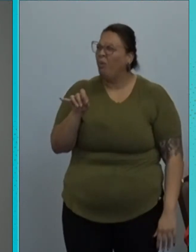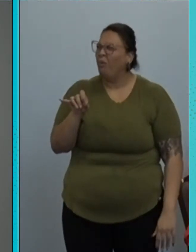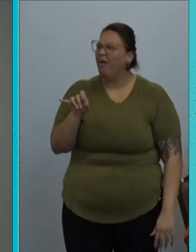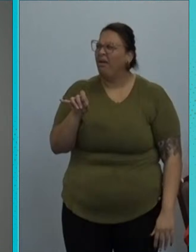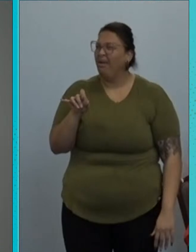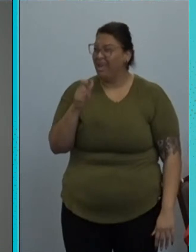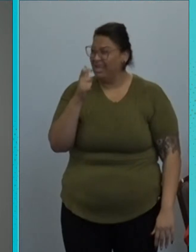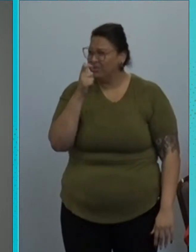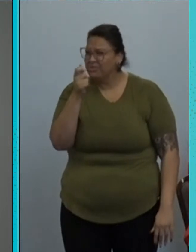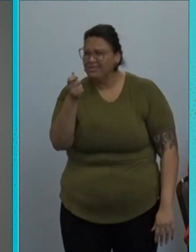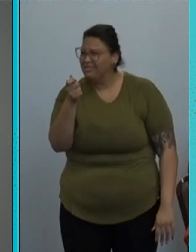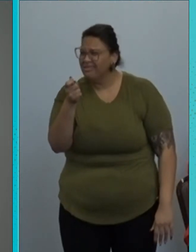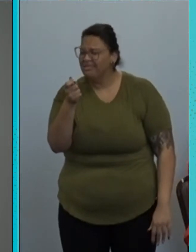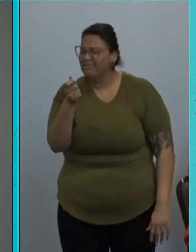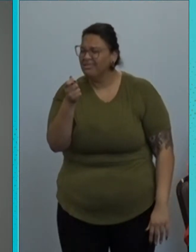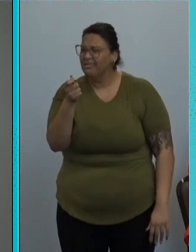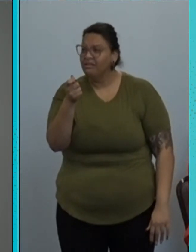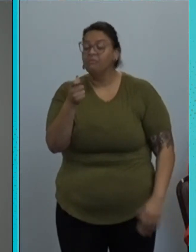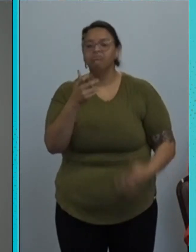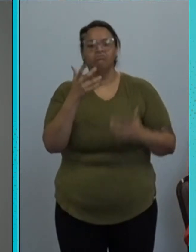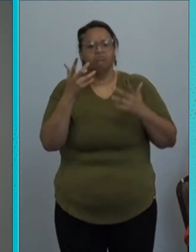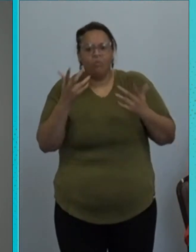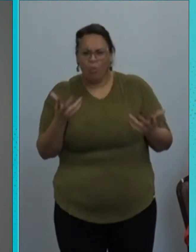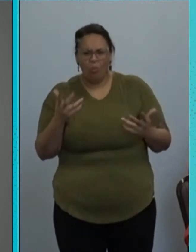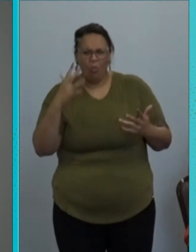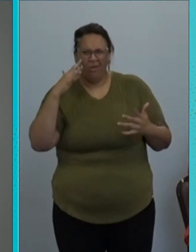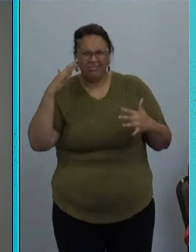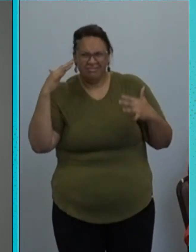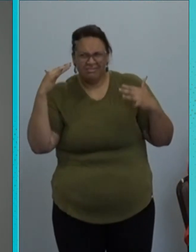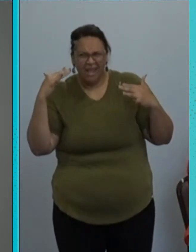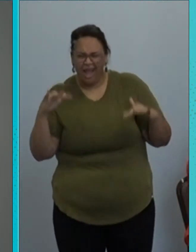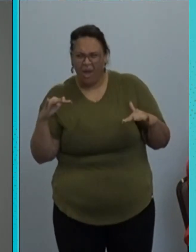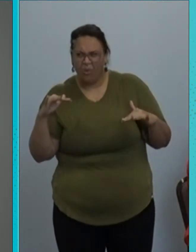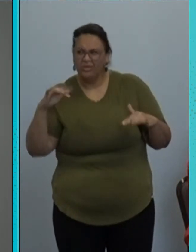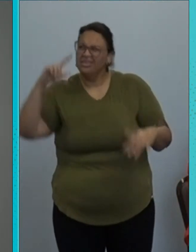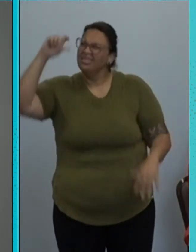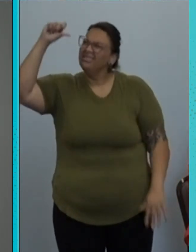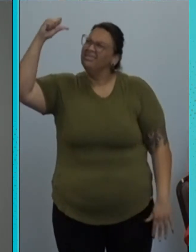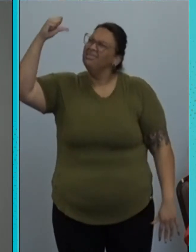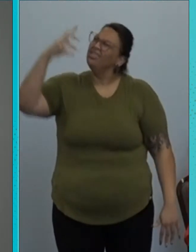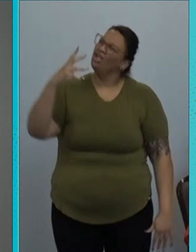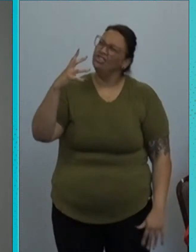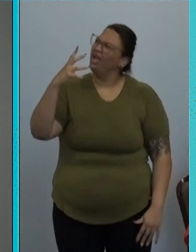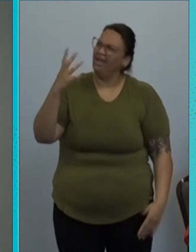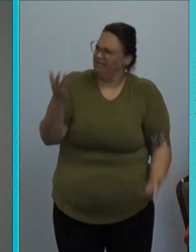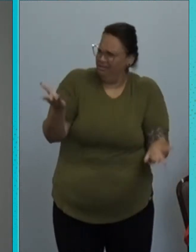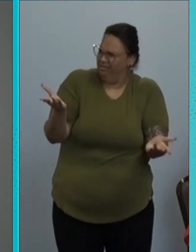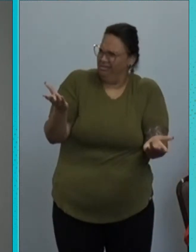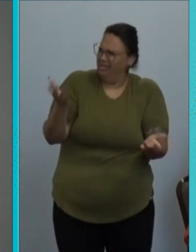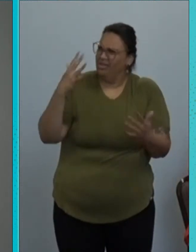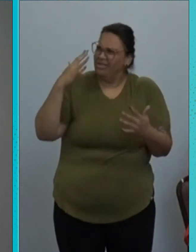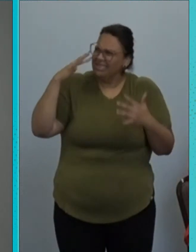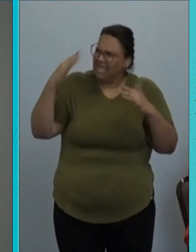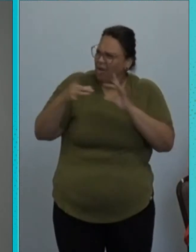that's interesting. So what sound does sunshine make?